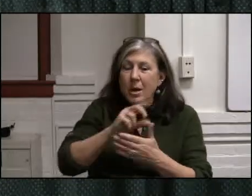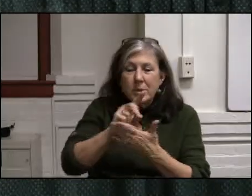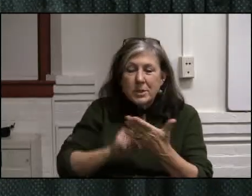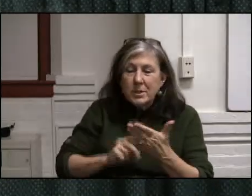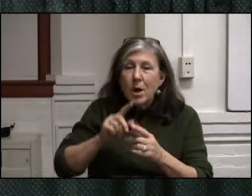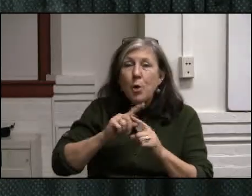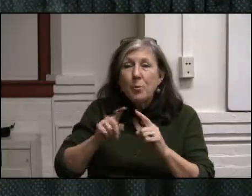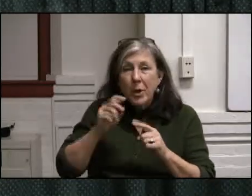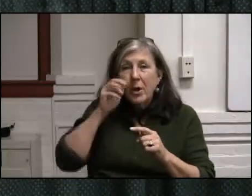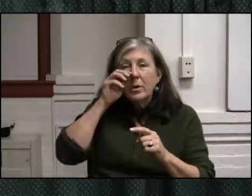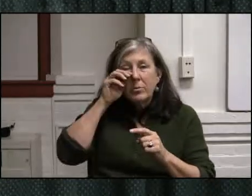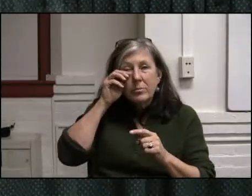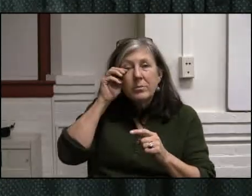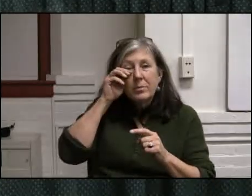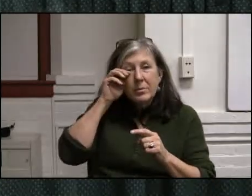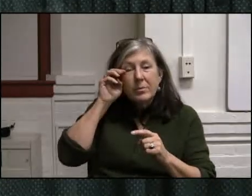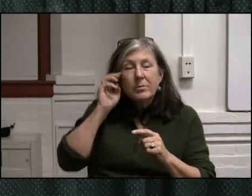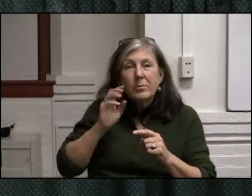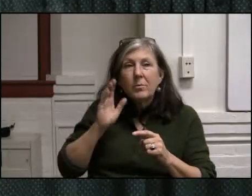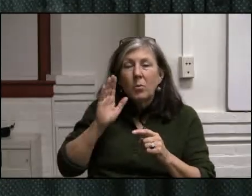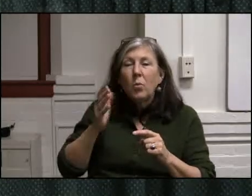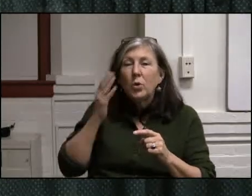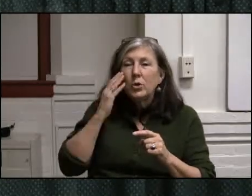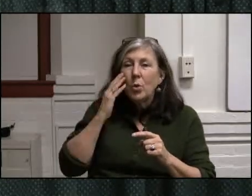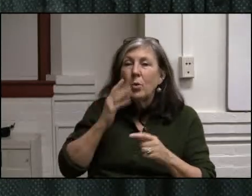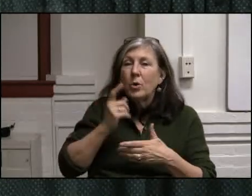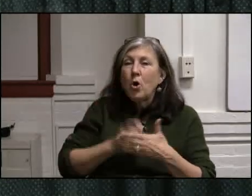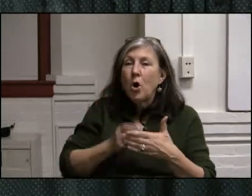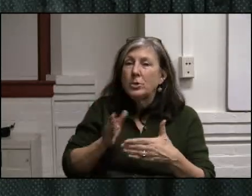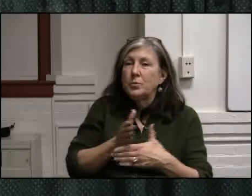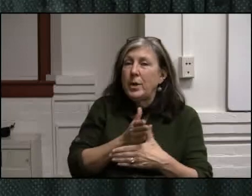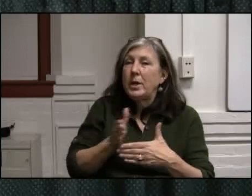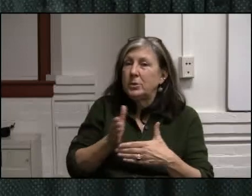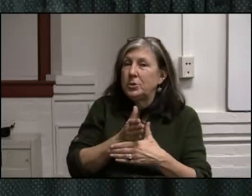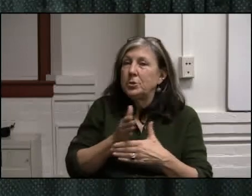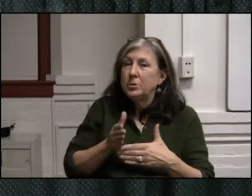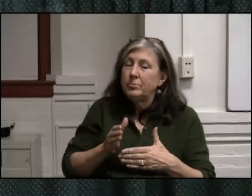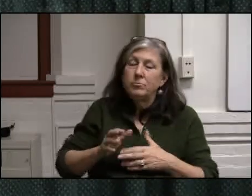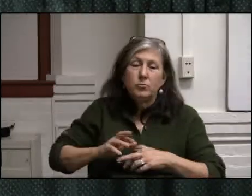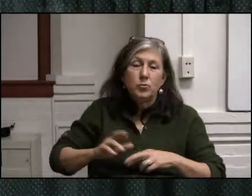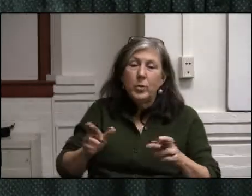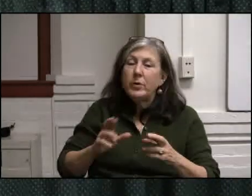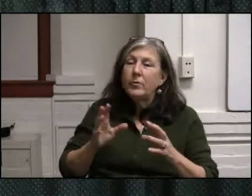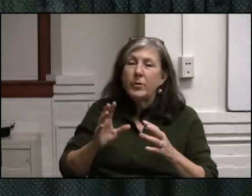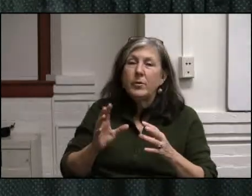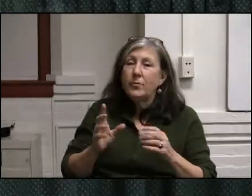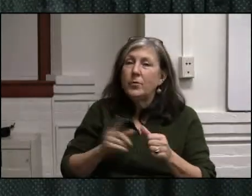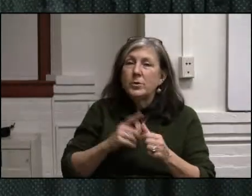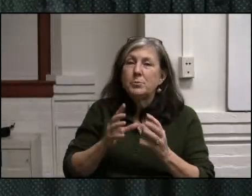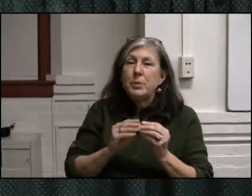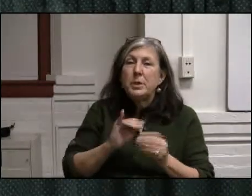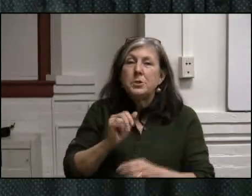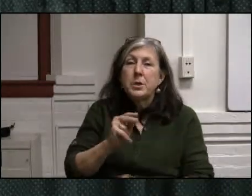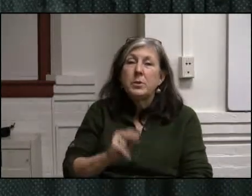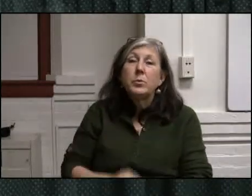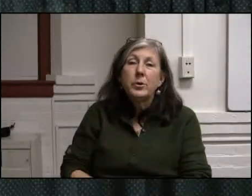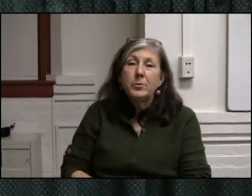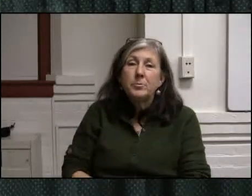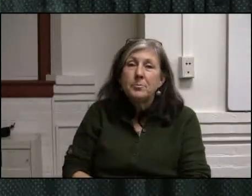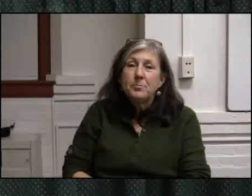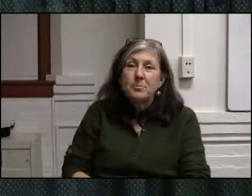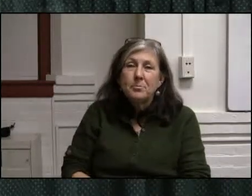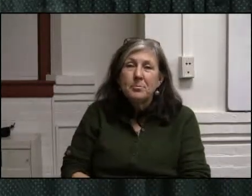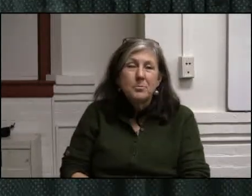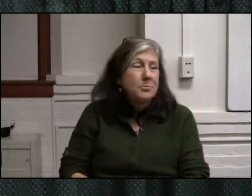some information around that. We just don't have it packaged for you yet. Great. But we definitely will have that for the first meeting. Great, thank you.